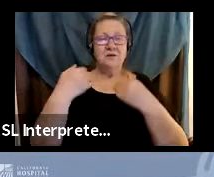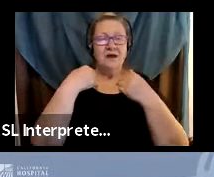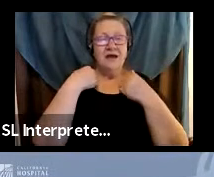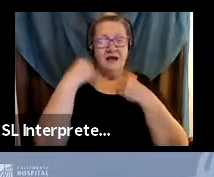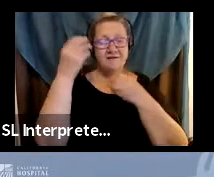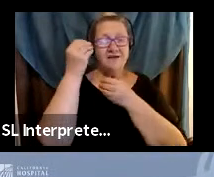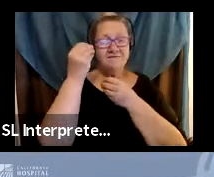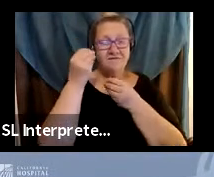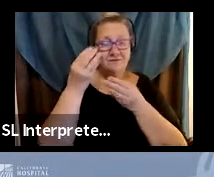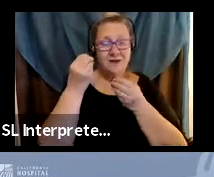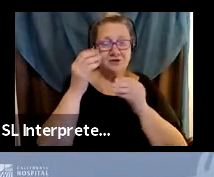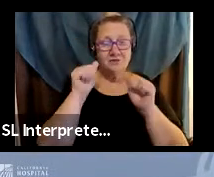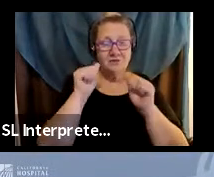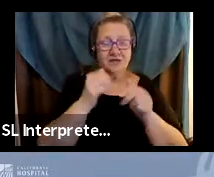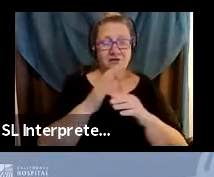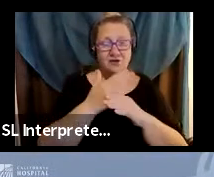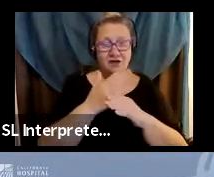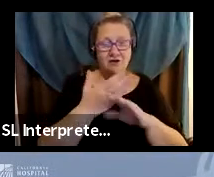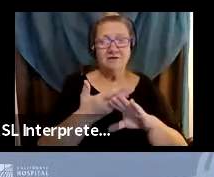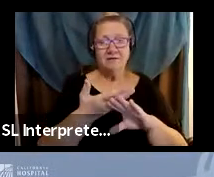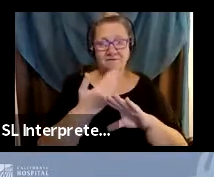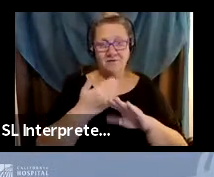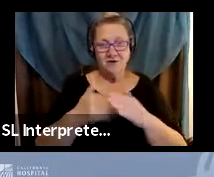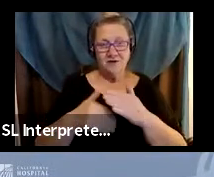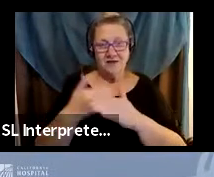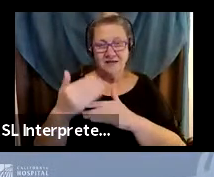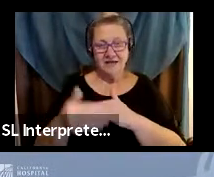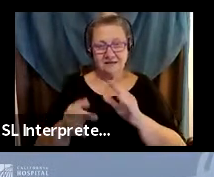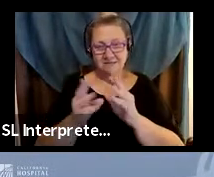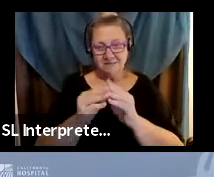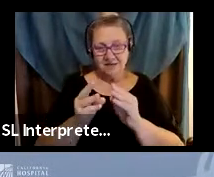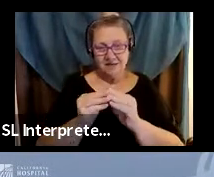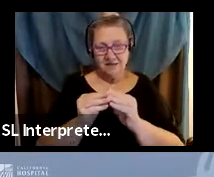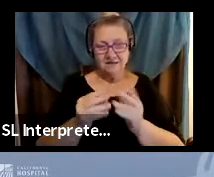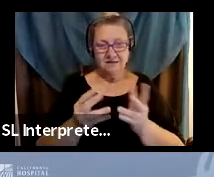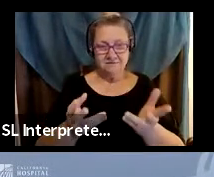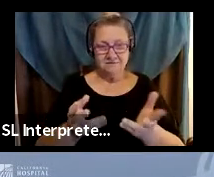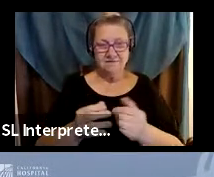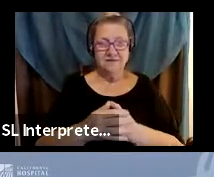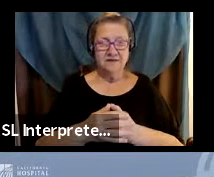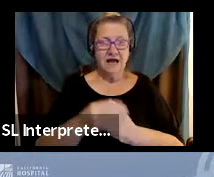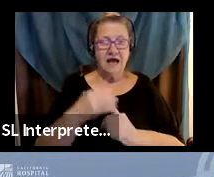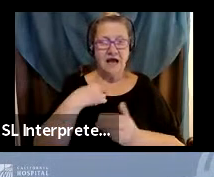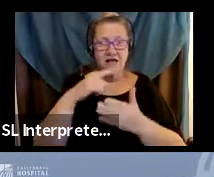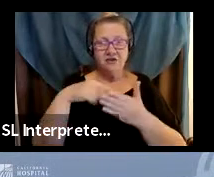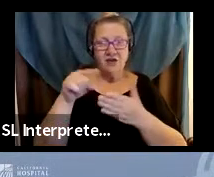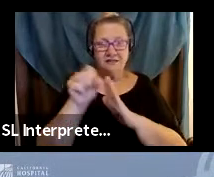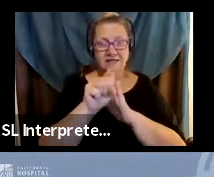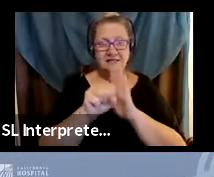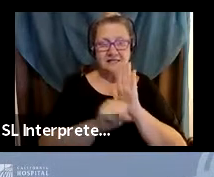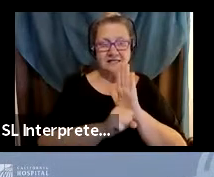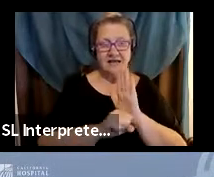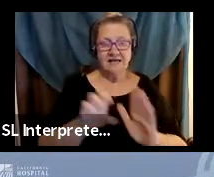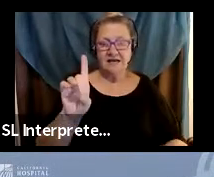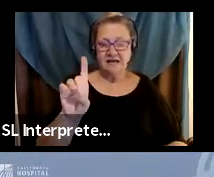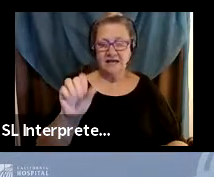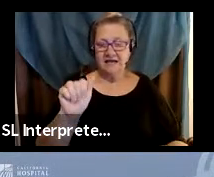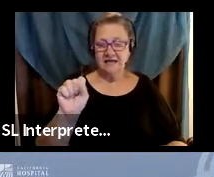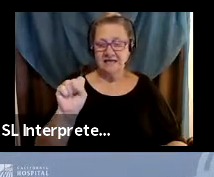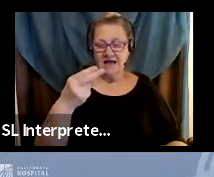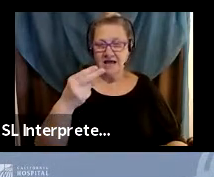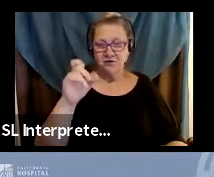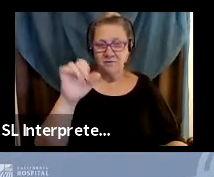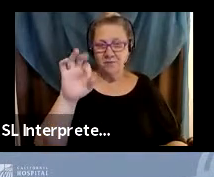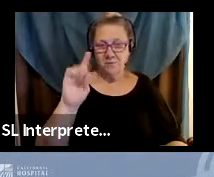it at or before the next meeting. I've checked the state dashboard, and it is still only by age, and then